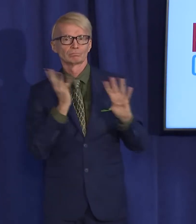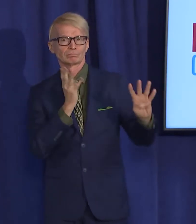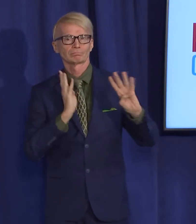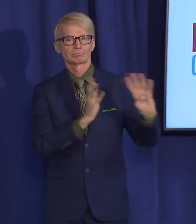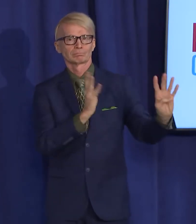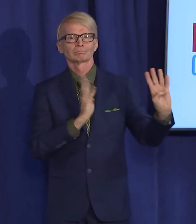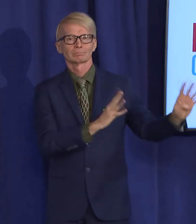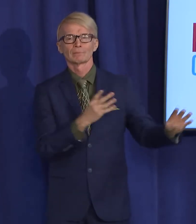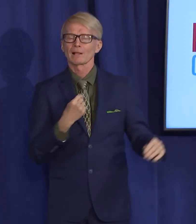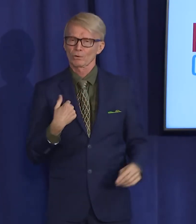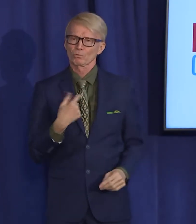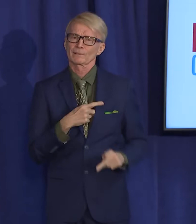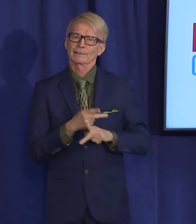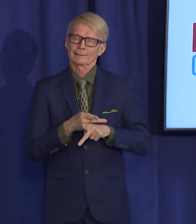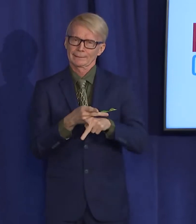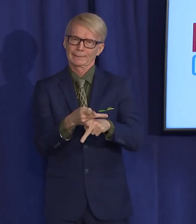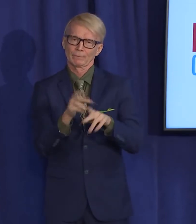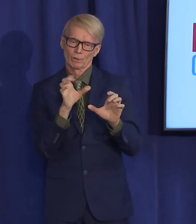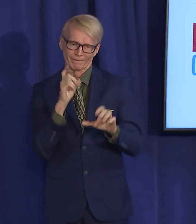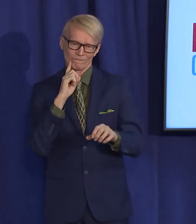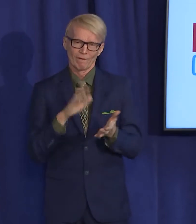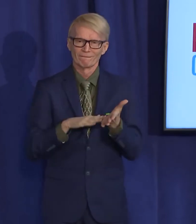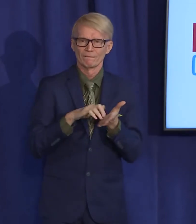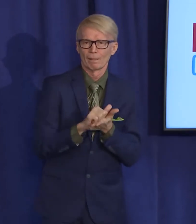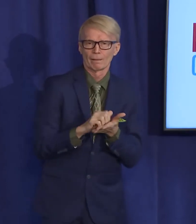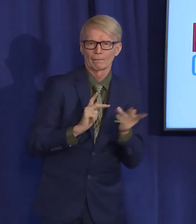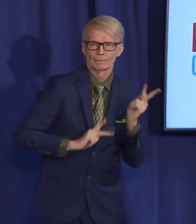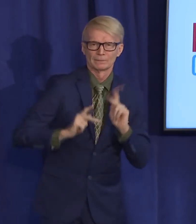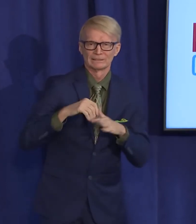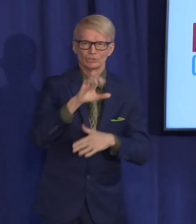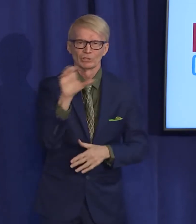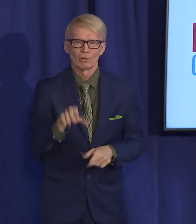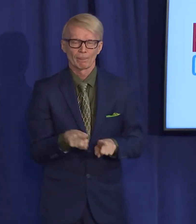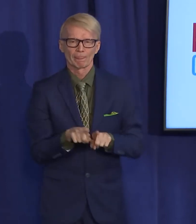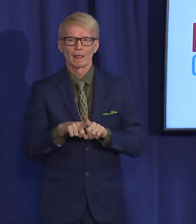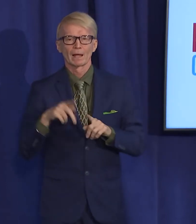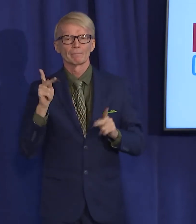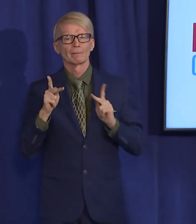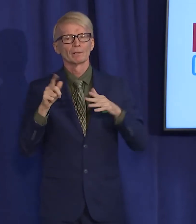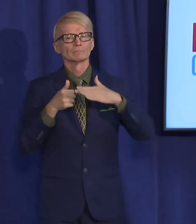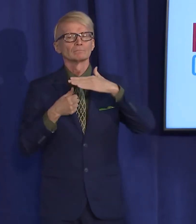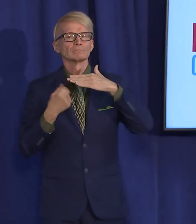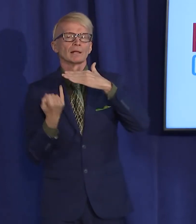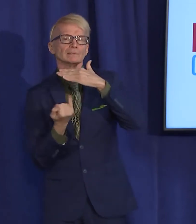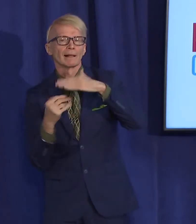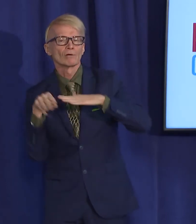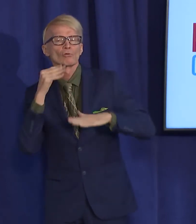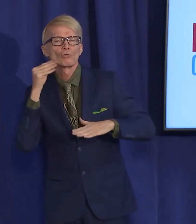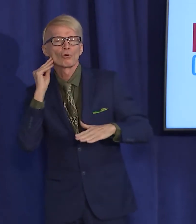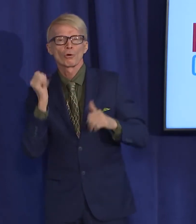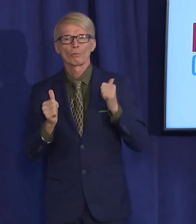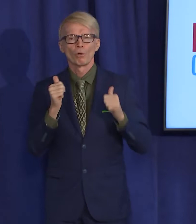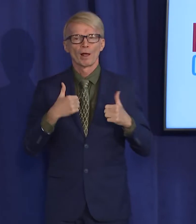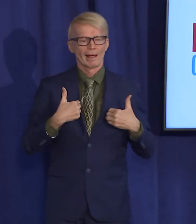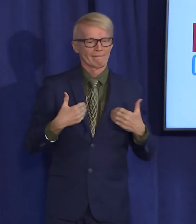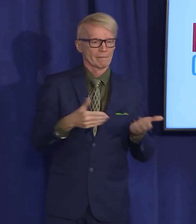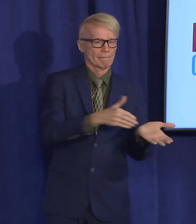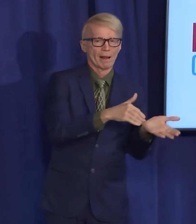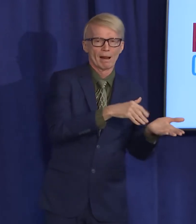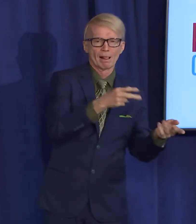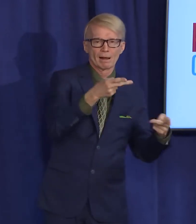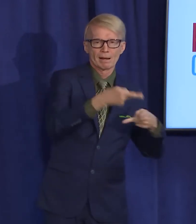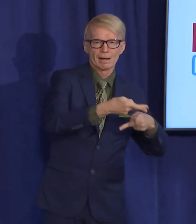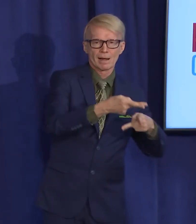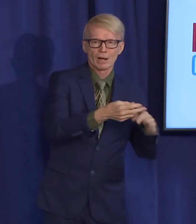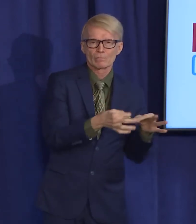on reaching vulnerable Chicagoans, like those who are homebound or less connected to medical care. Just as we've done every day for more than